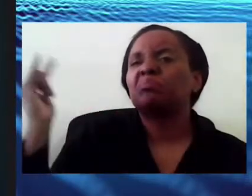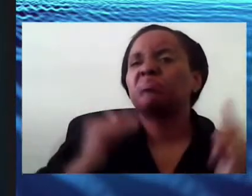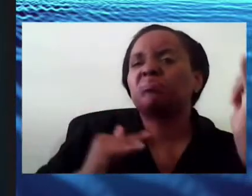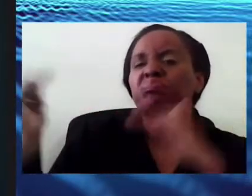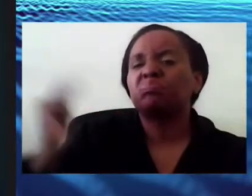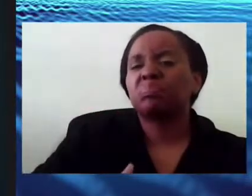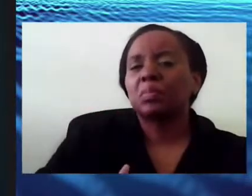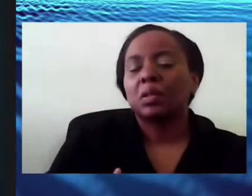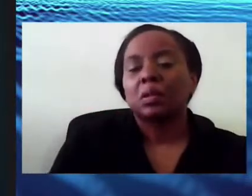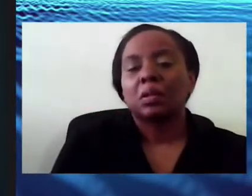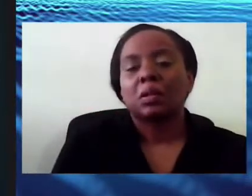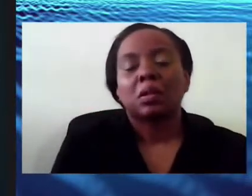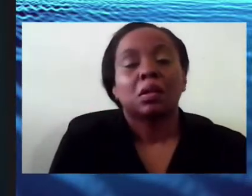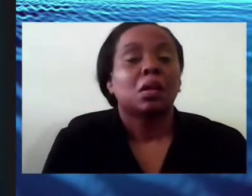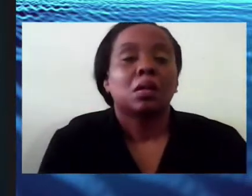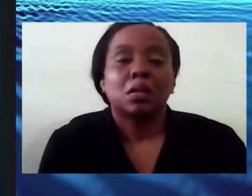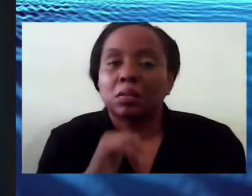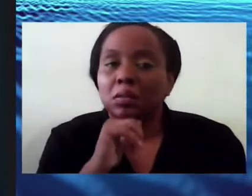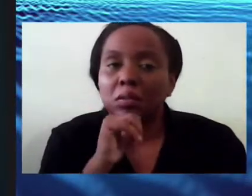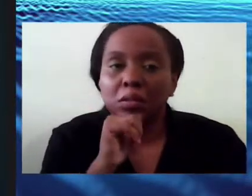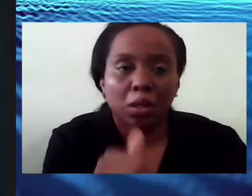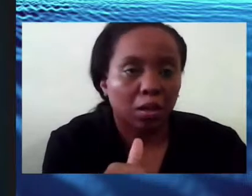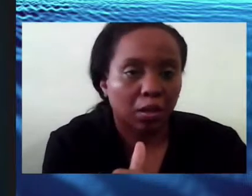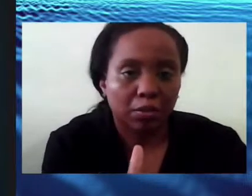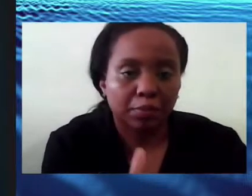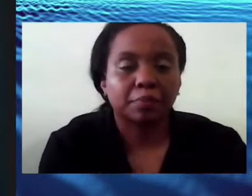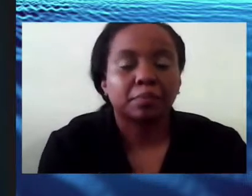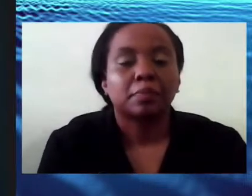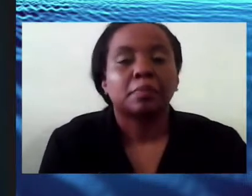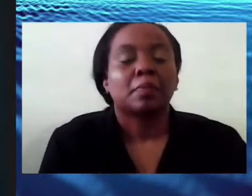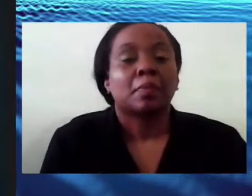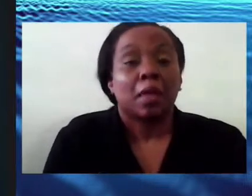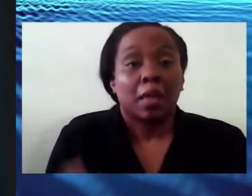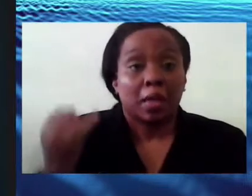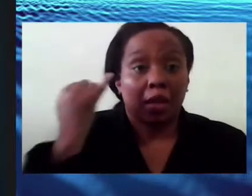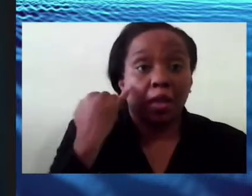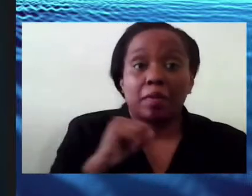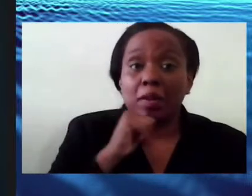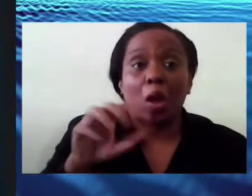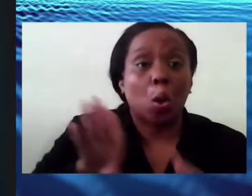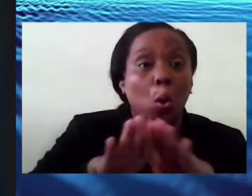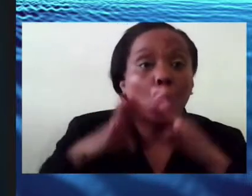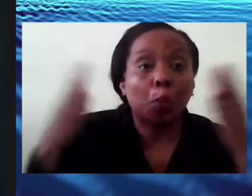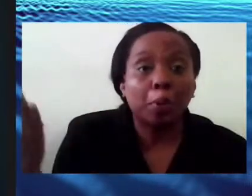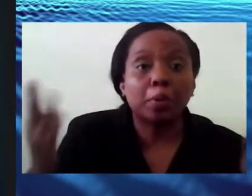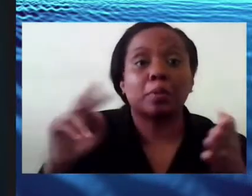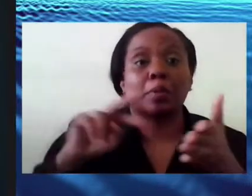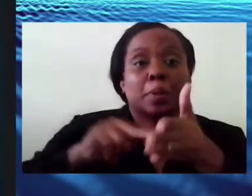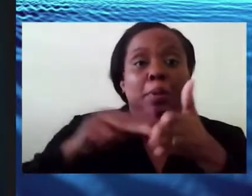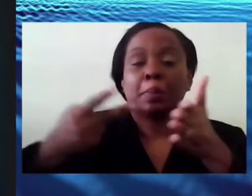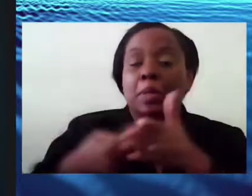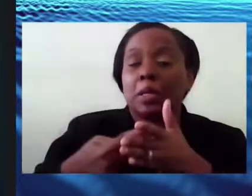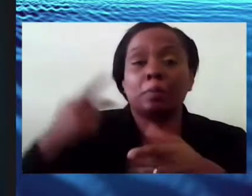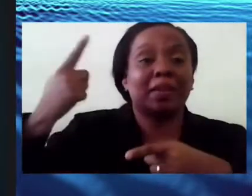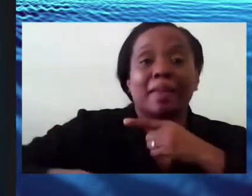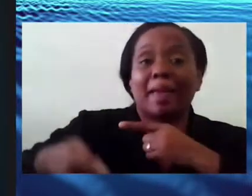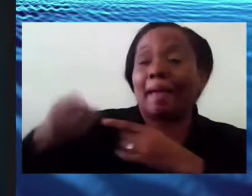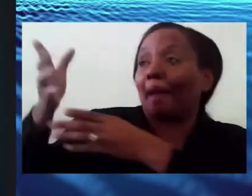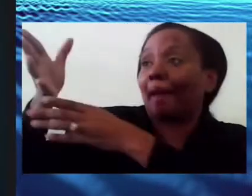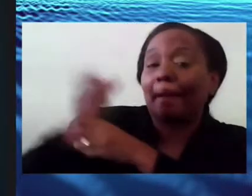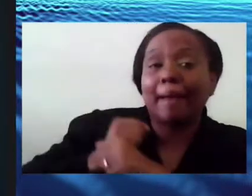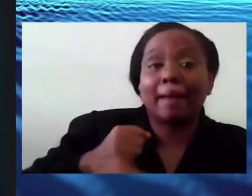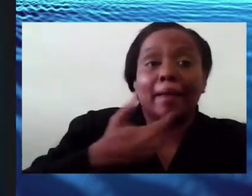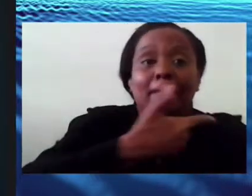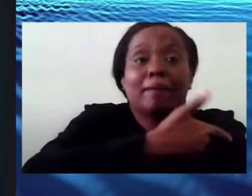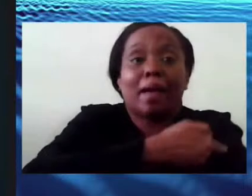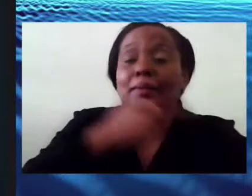effectively cuts Barbados off from the rest of the world. We cannot receive any supplies of any kind. We can't get vaccines